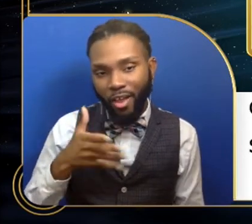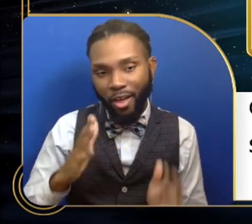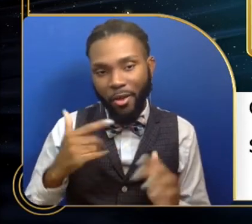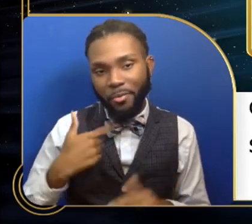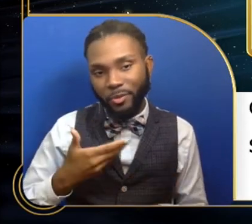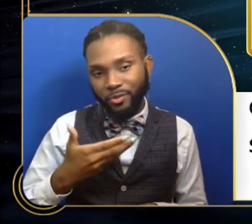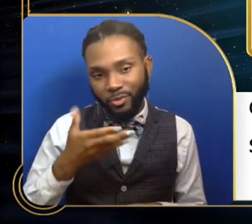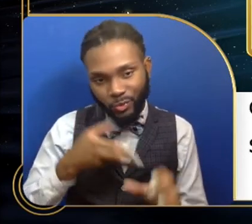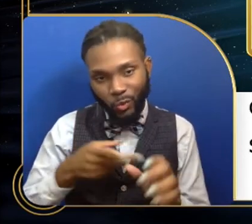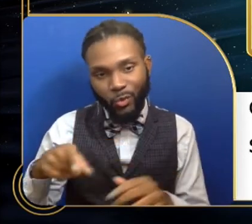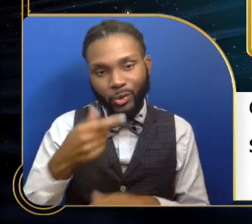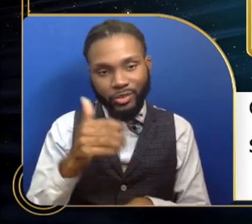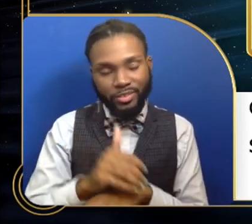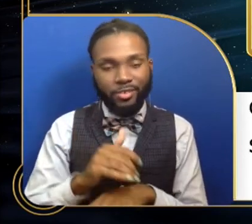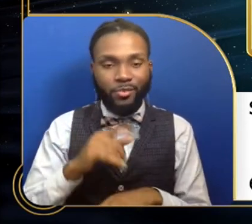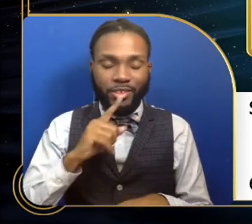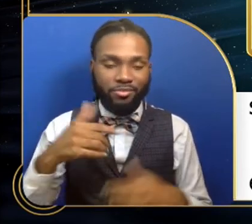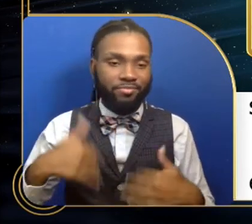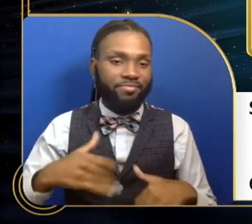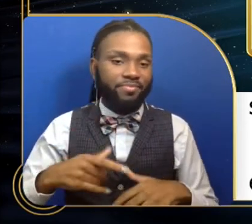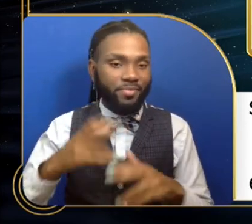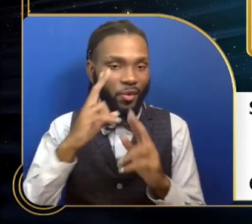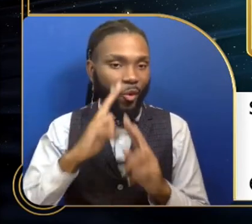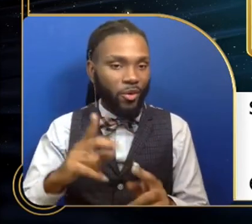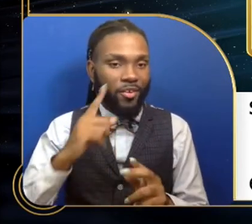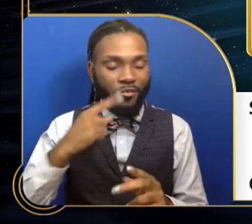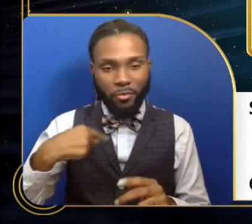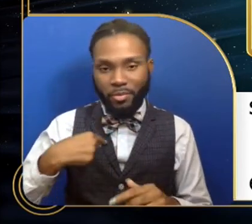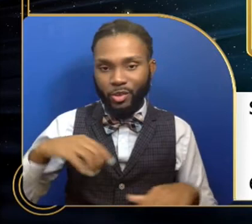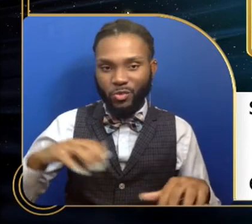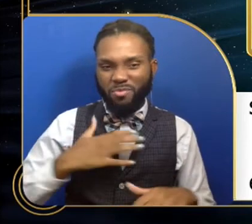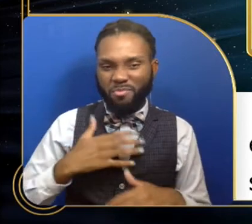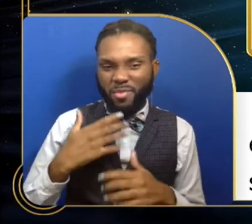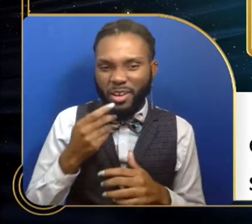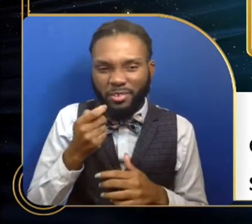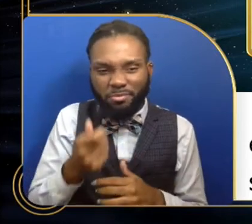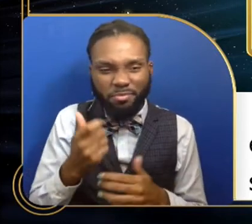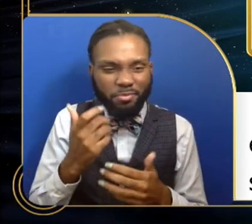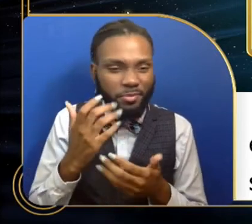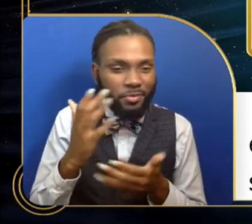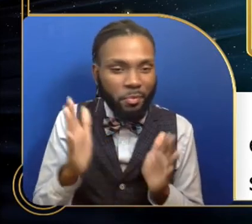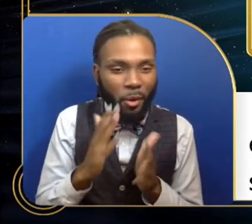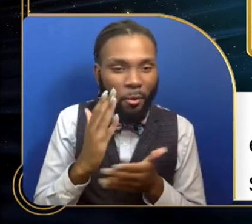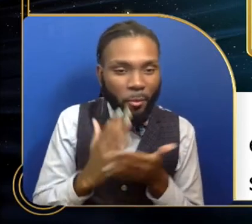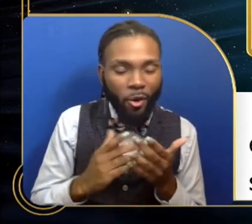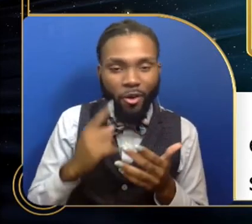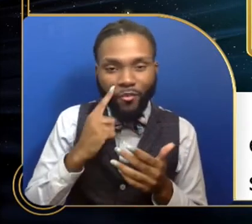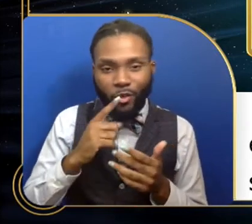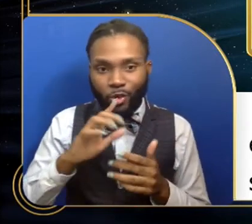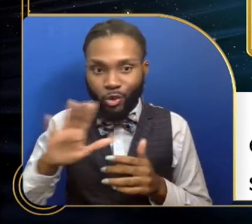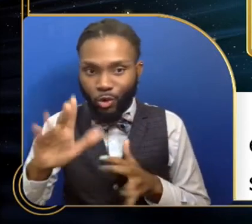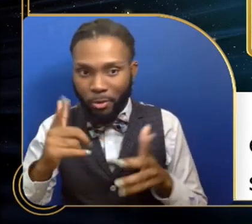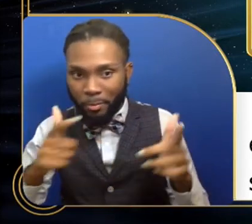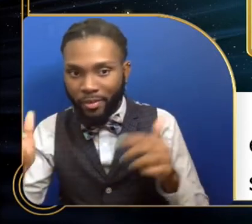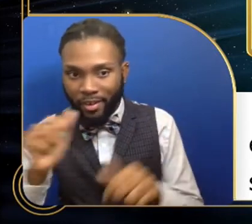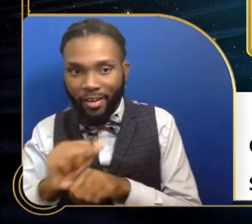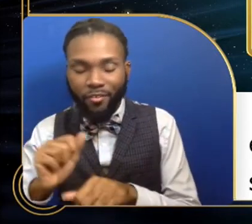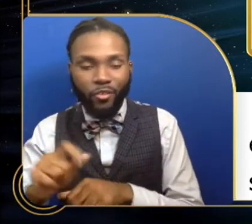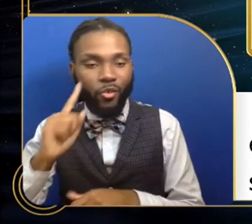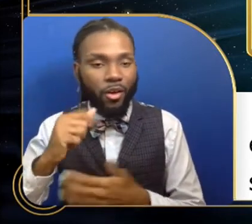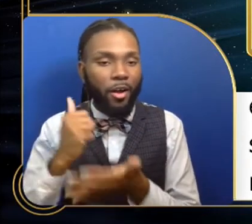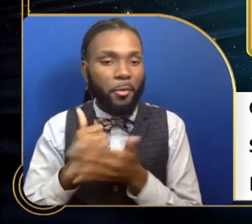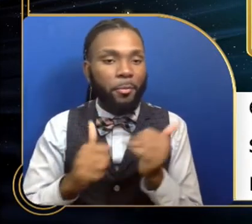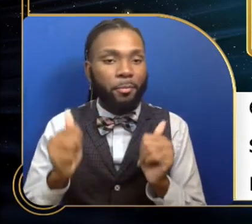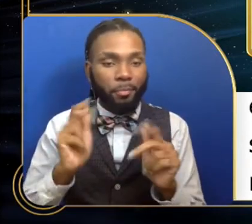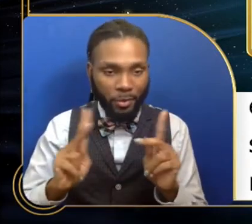an honor to do my small part to support your enormous efforts to help those with mental health disabilities live